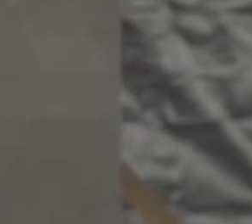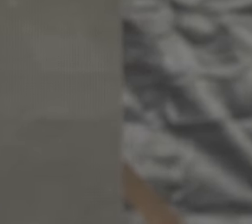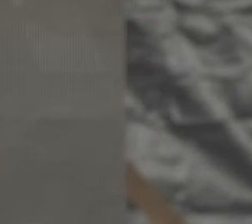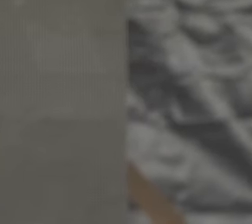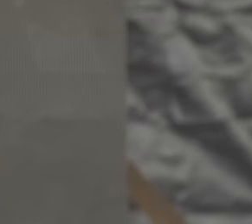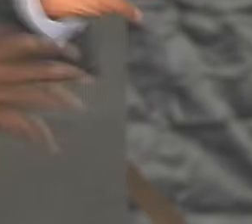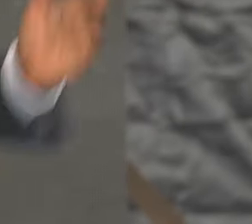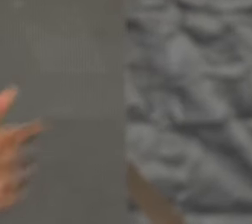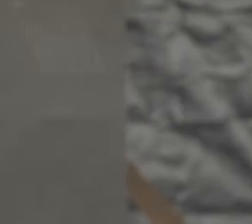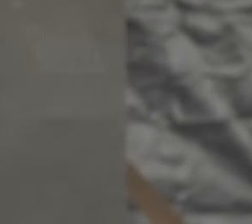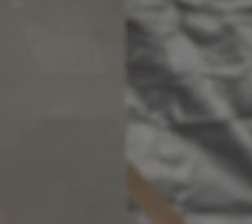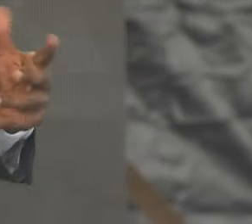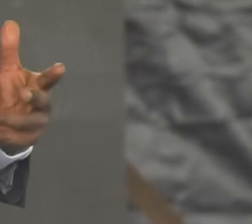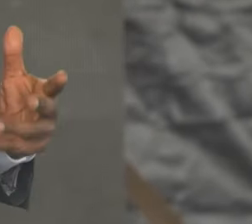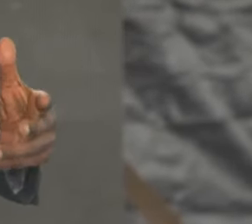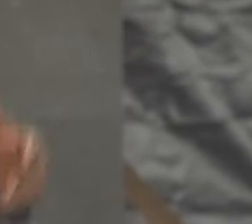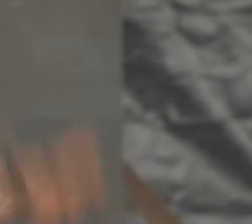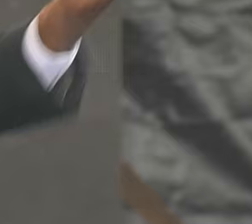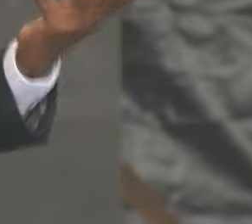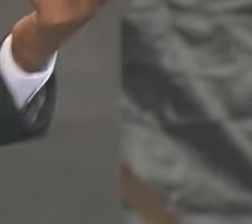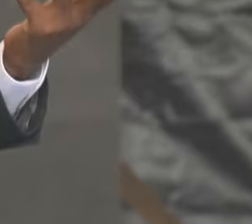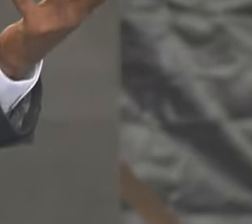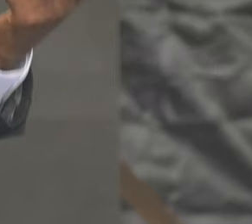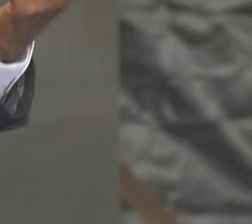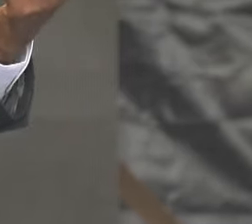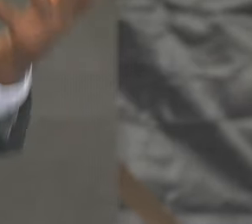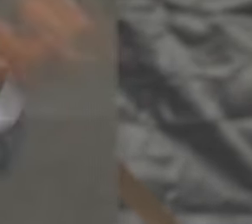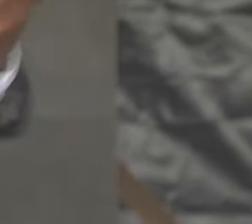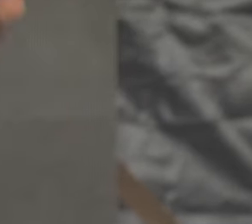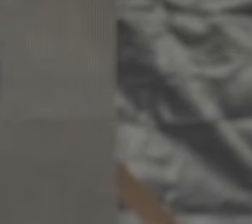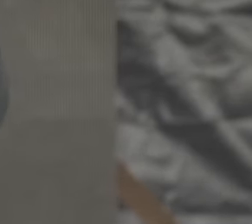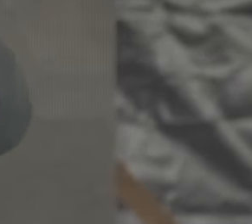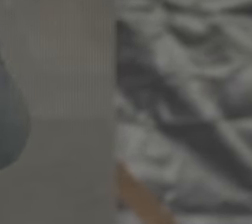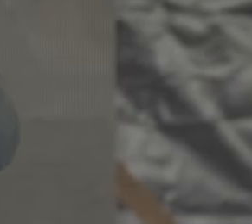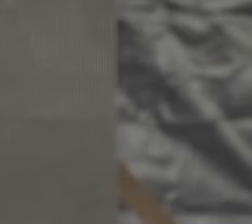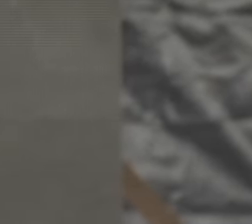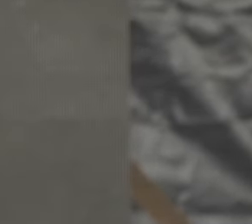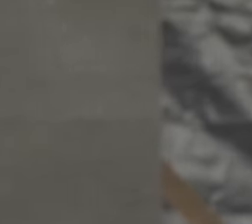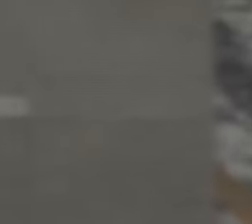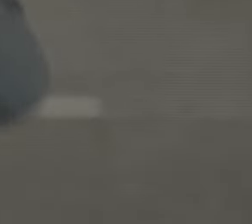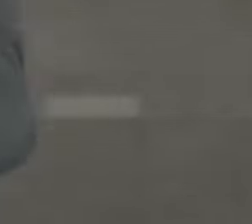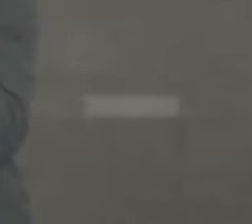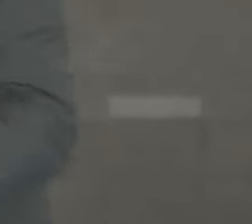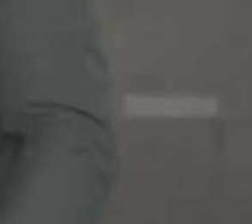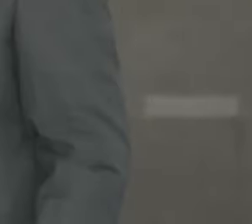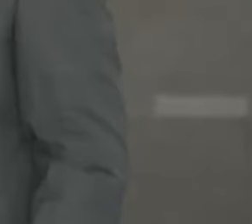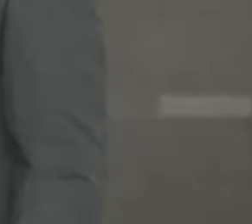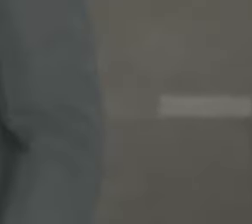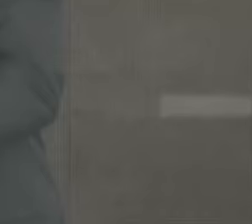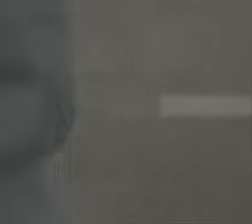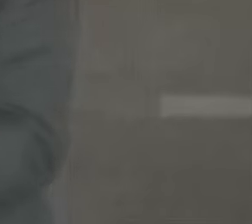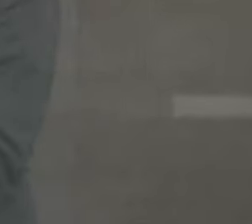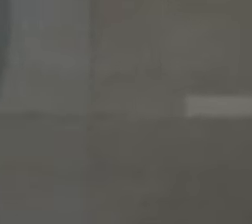not please you and your emotion rises up like a lion inside you, anger, anger,